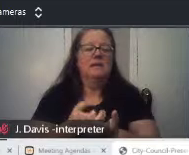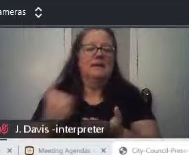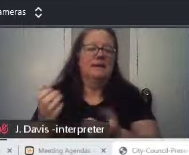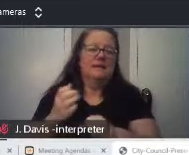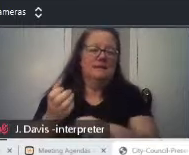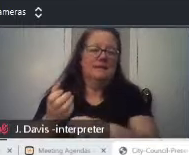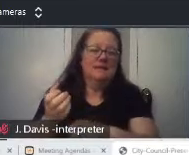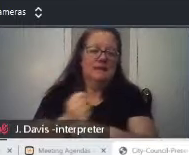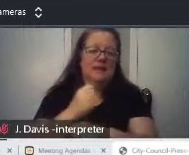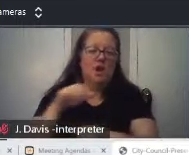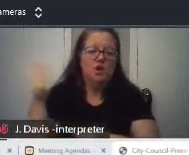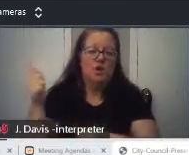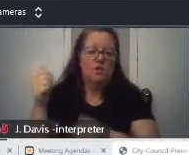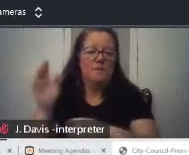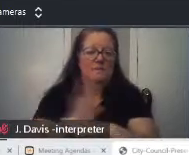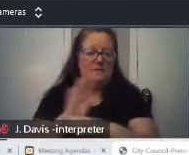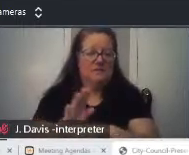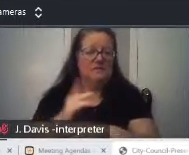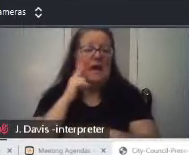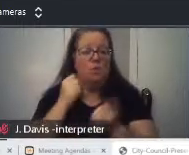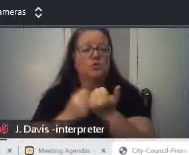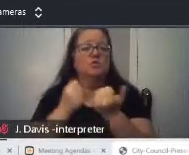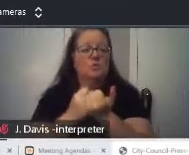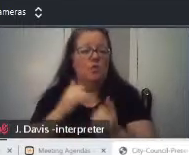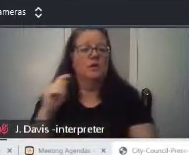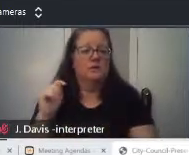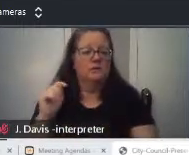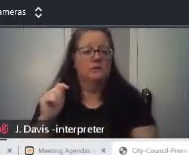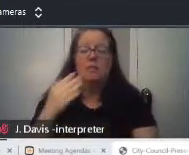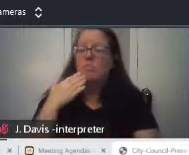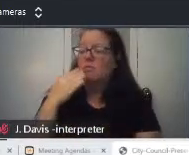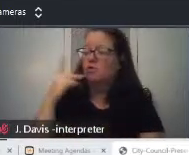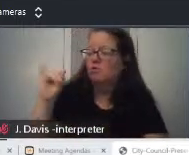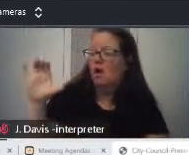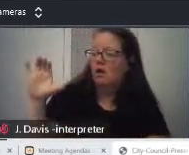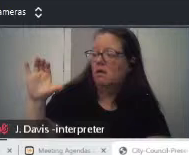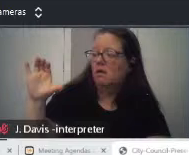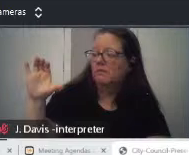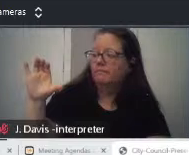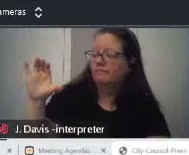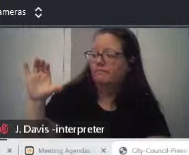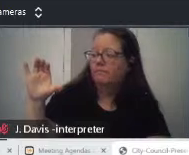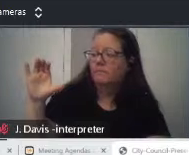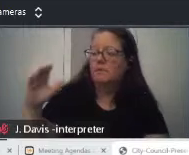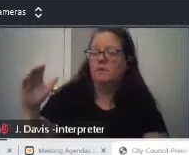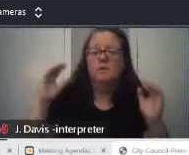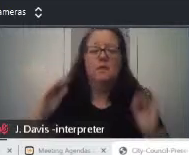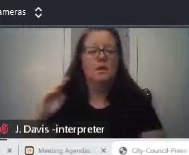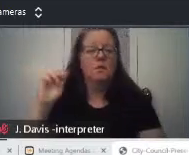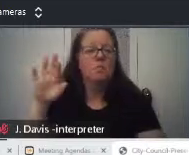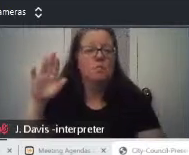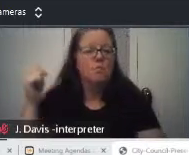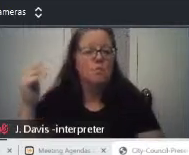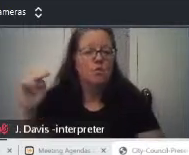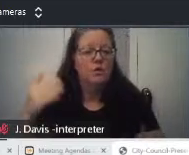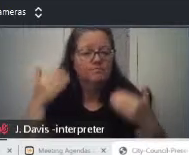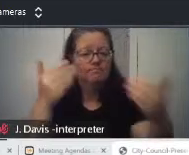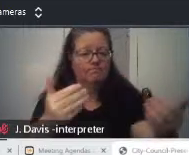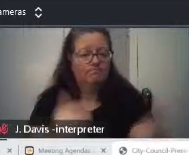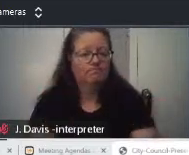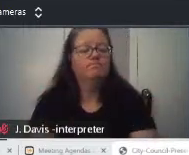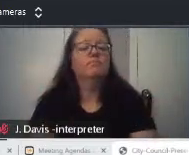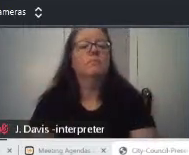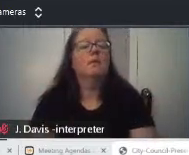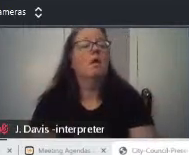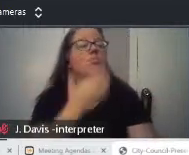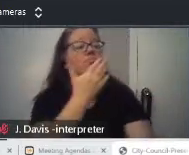to support this. Thank you, Mr. Chair. Thank you, Doc. Councilman Morgan, the floor is yours, good sir. All right.